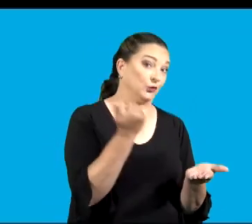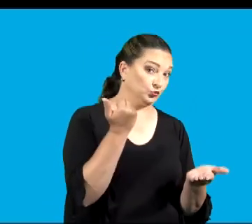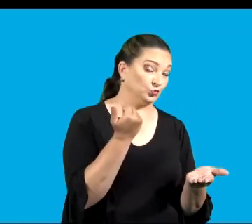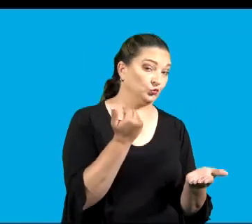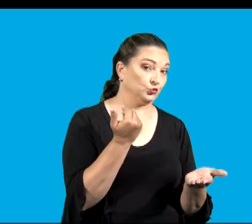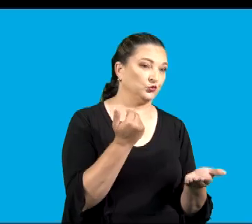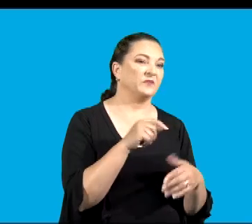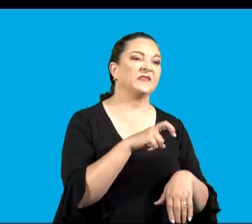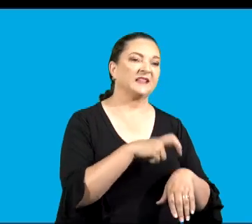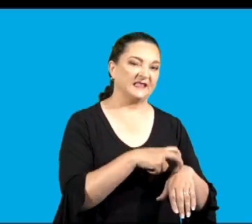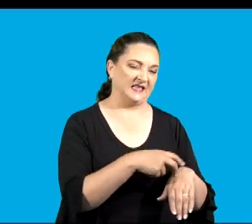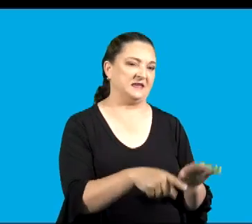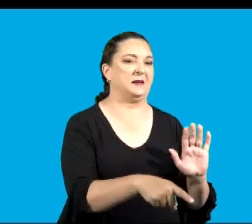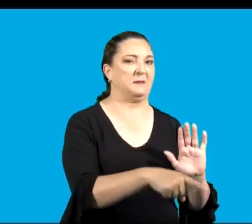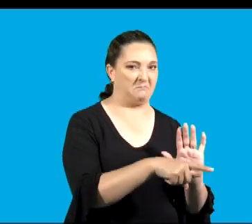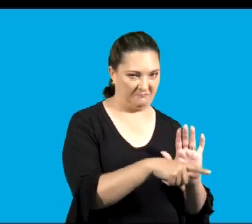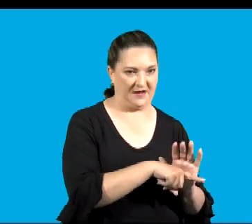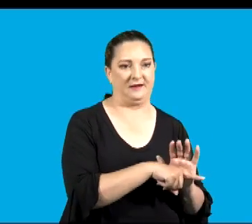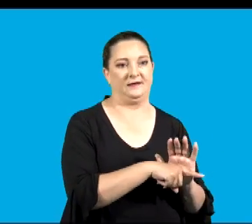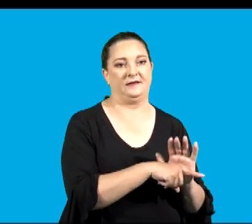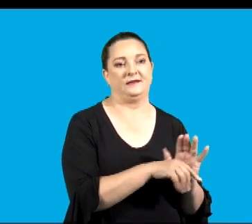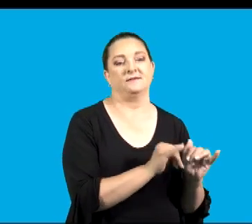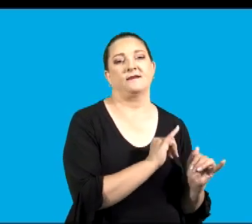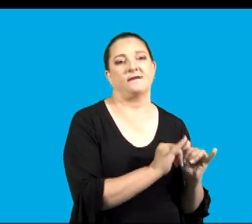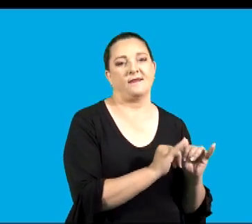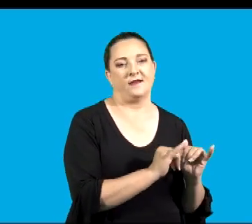simply come, then we say minus